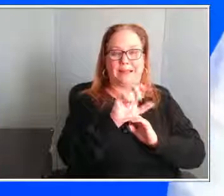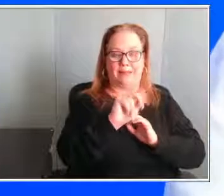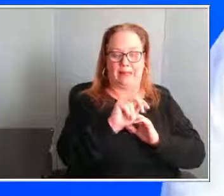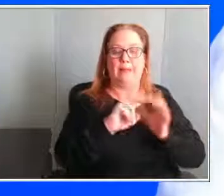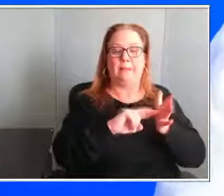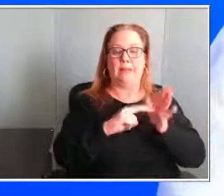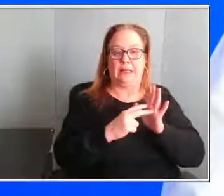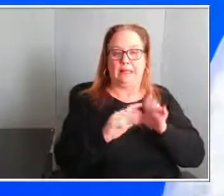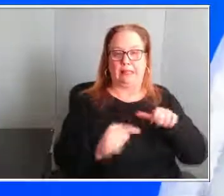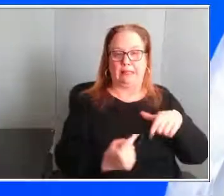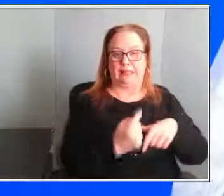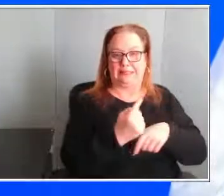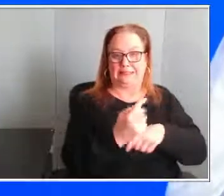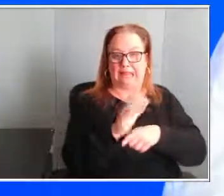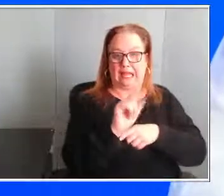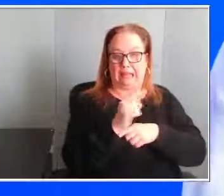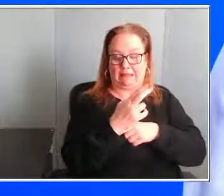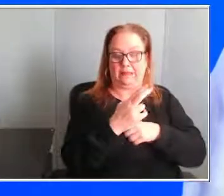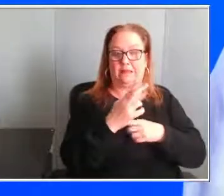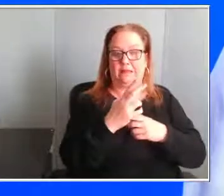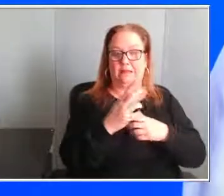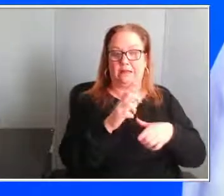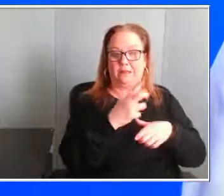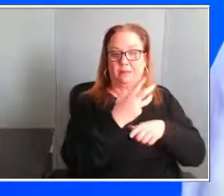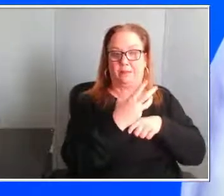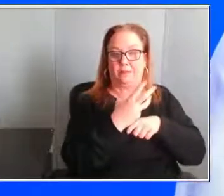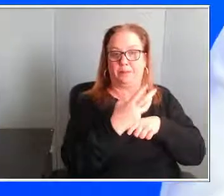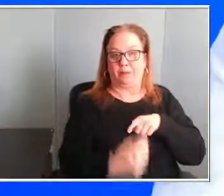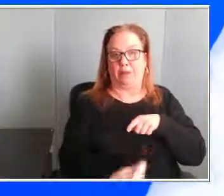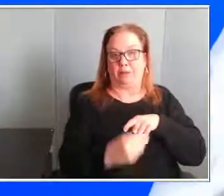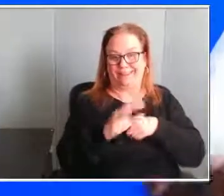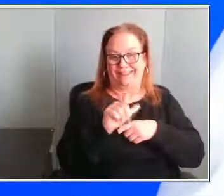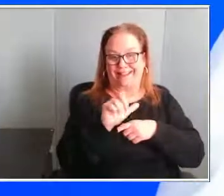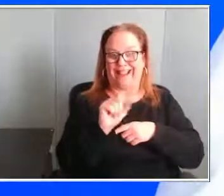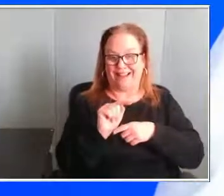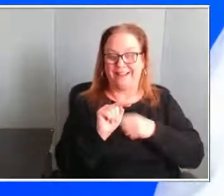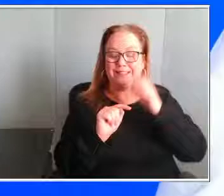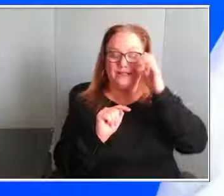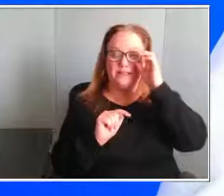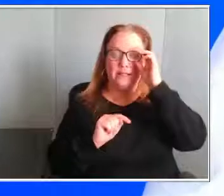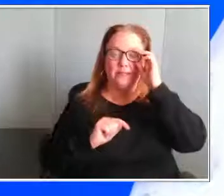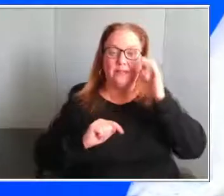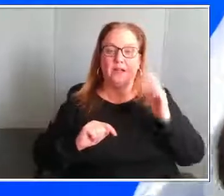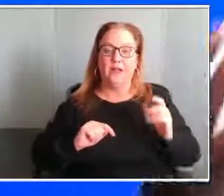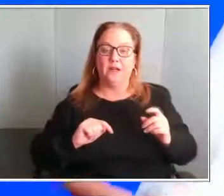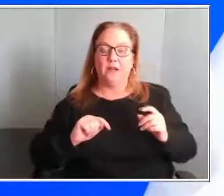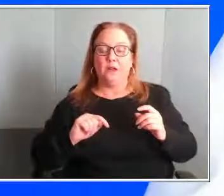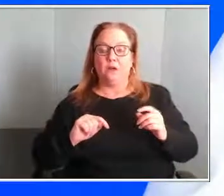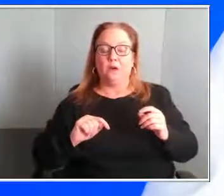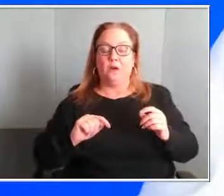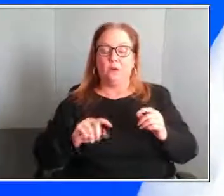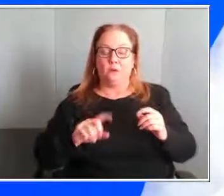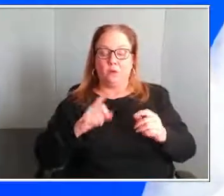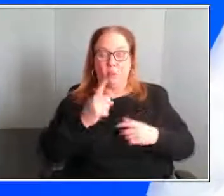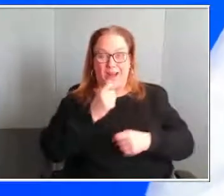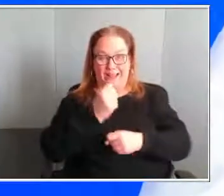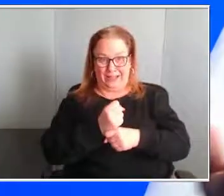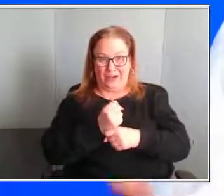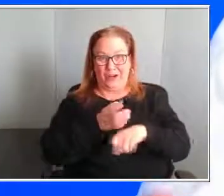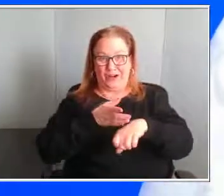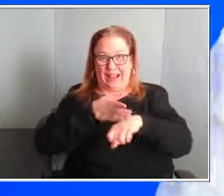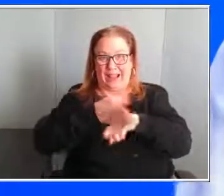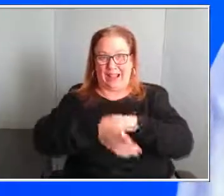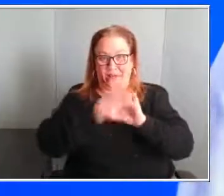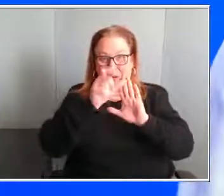other devices into the brain to pull out the clots. And we follow these patients all the way out to a year to see if there were